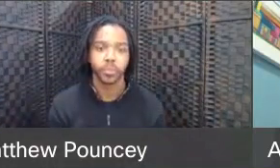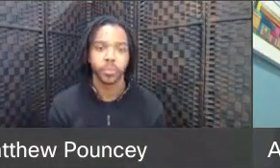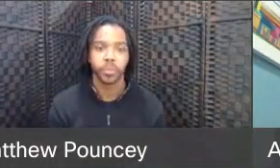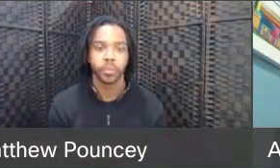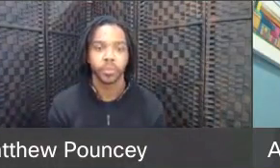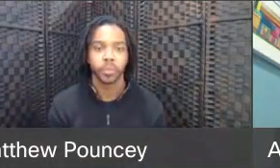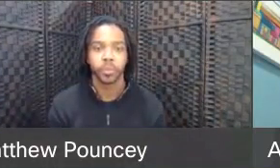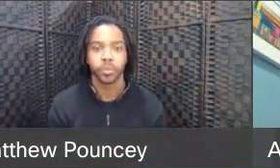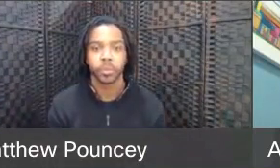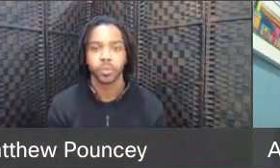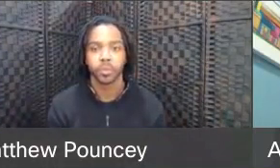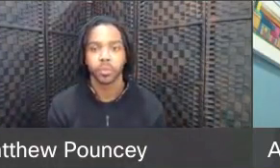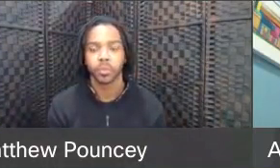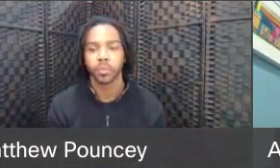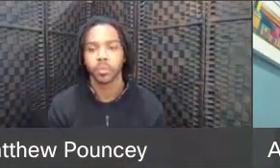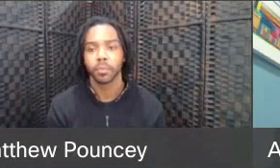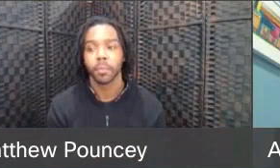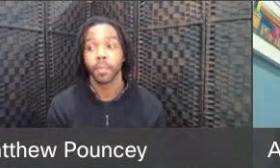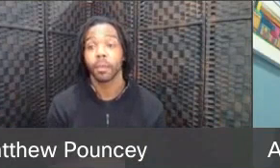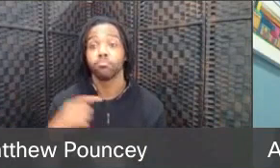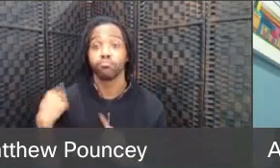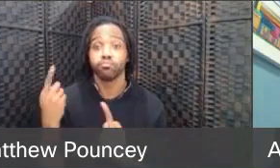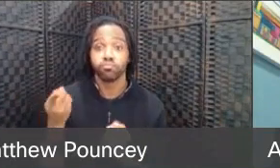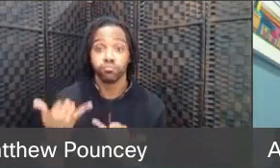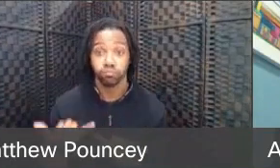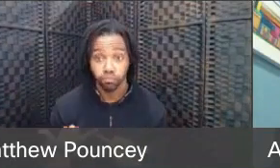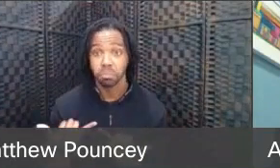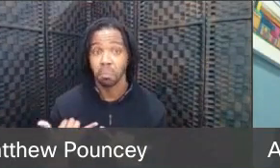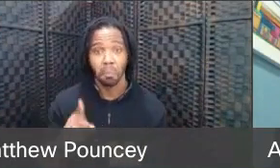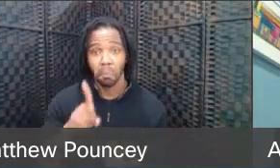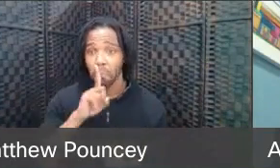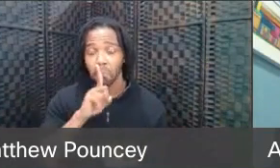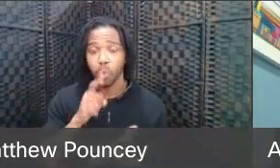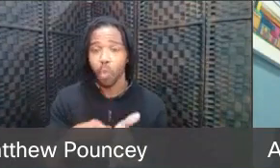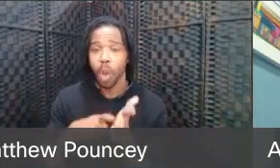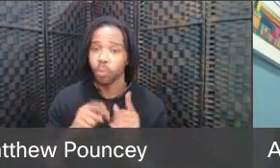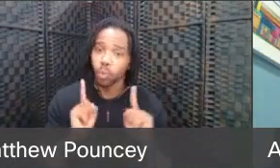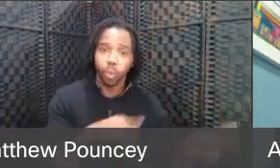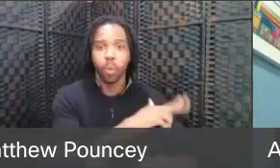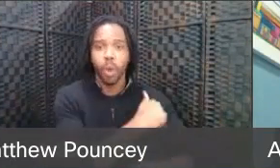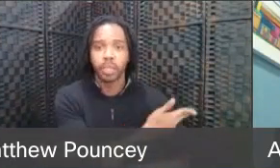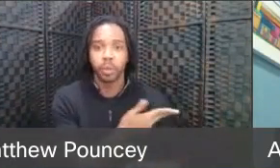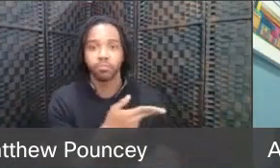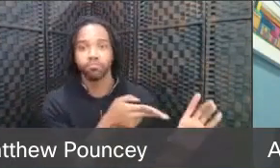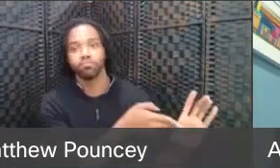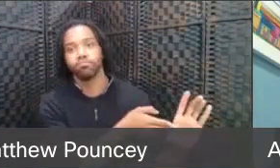And to date, still, we have not had anyone who has required inpatient care for